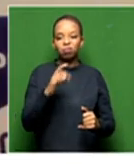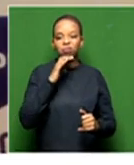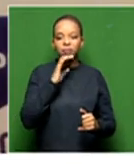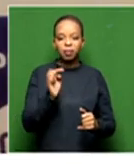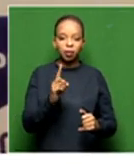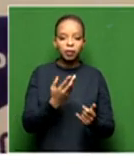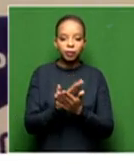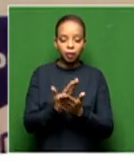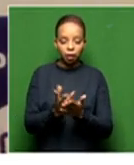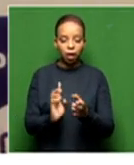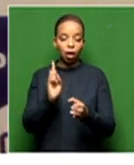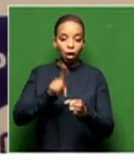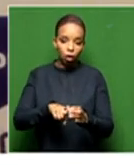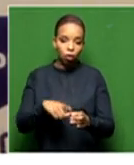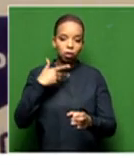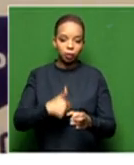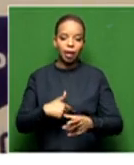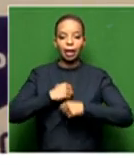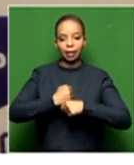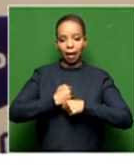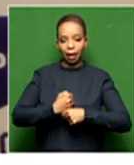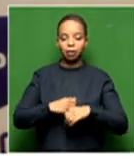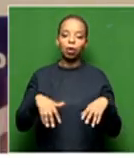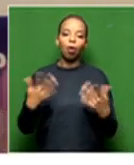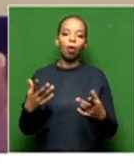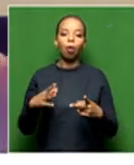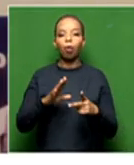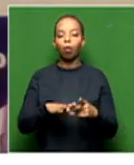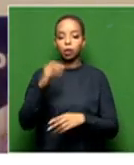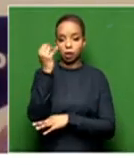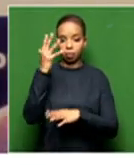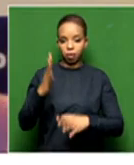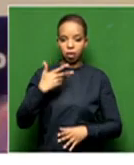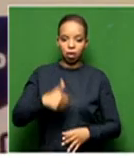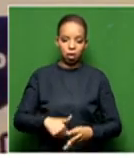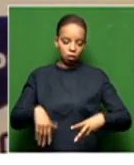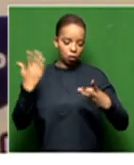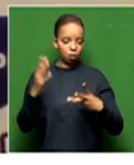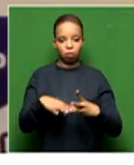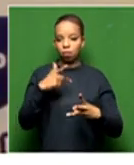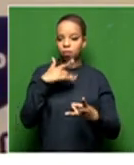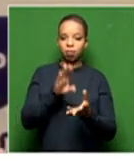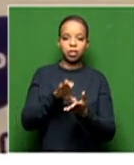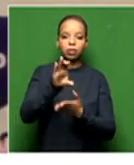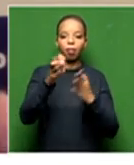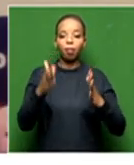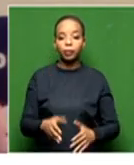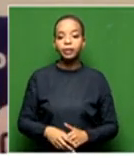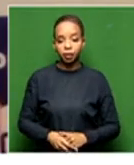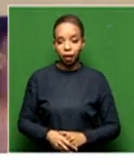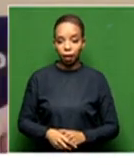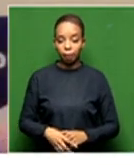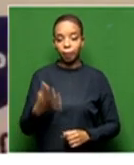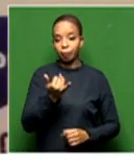log on as a delegate or a speaker or a sponsor. You have an electronic booth. So just like a real